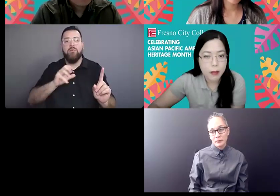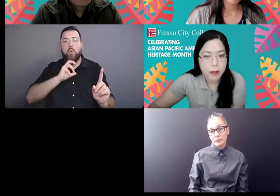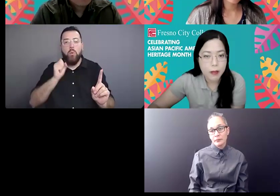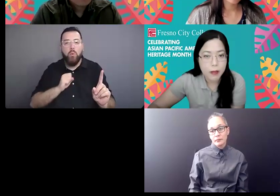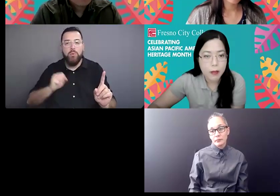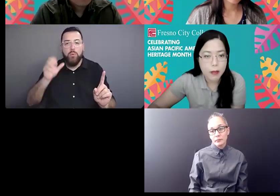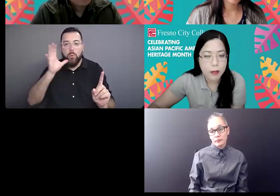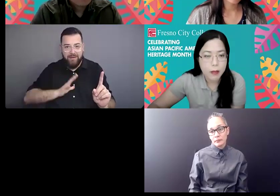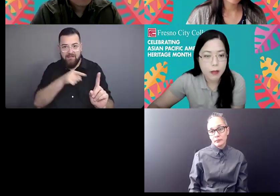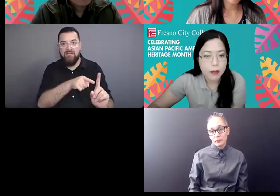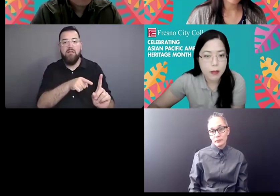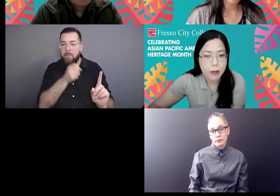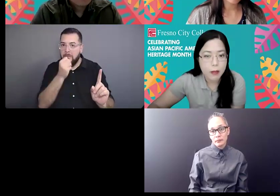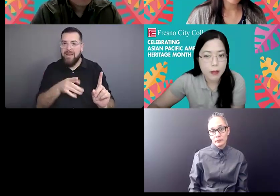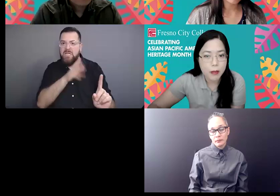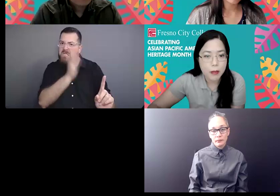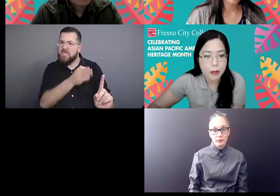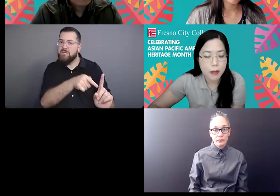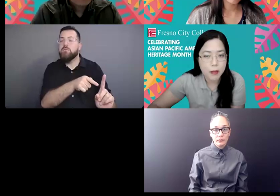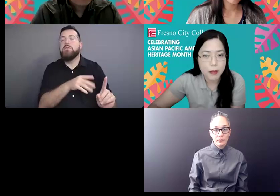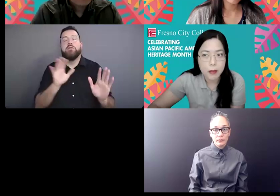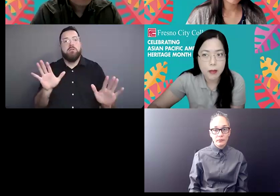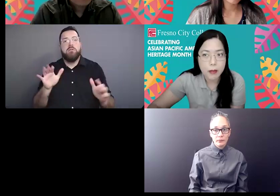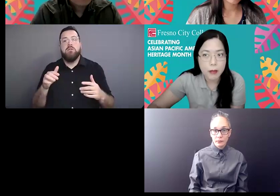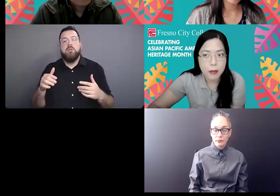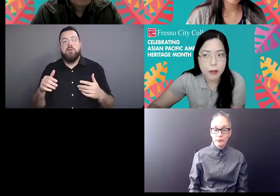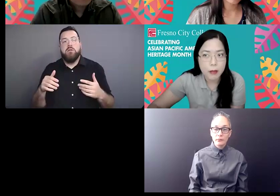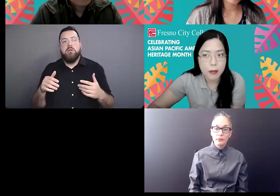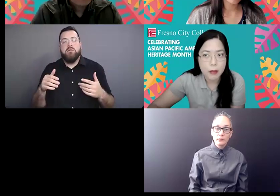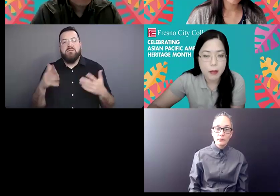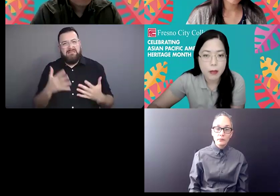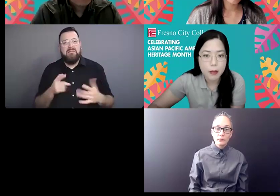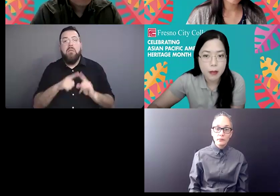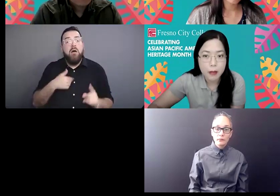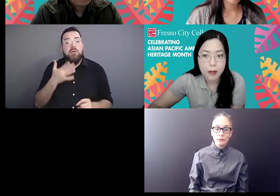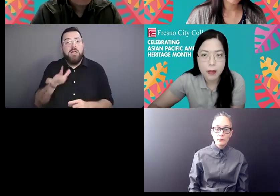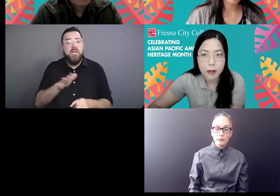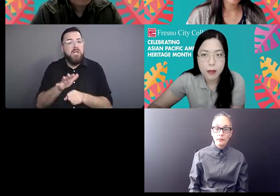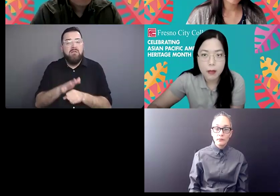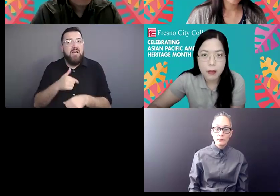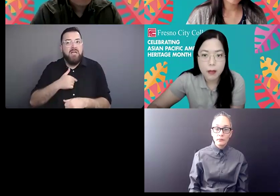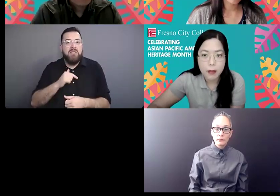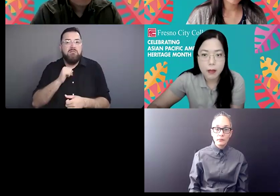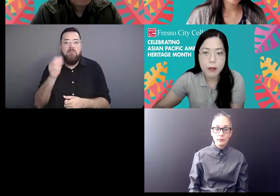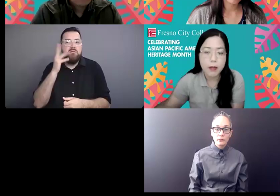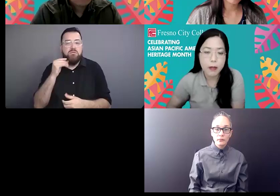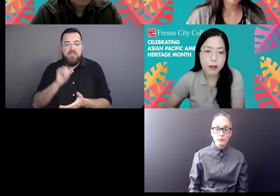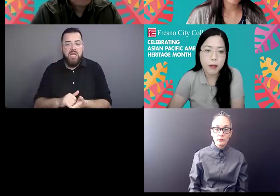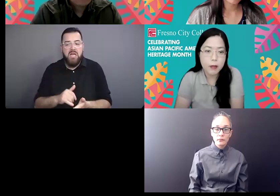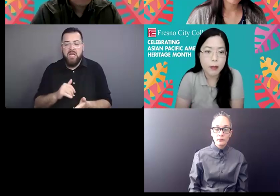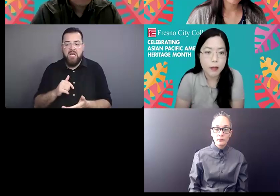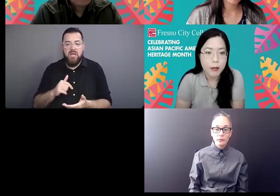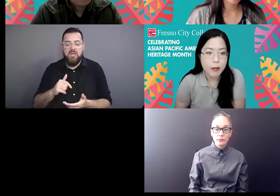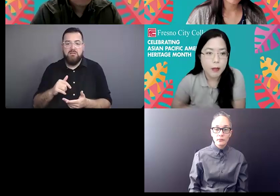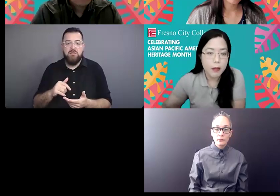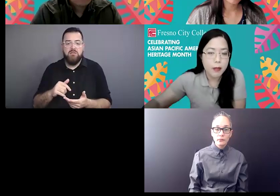And so I think that I was fortunate as well to not have experienced that. I know a lot of those acts of violence were experienced